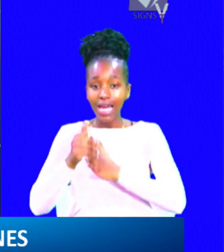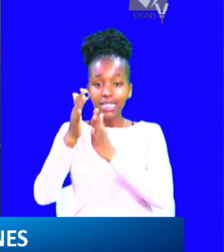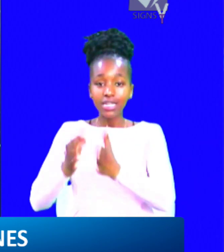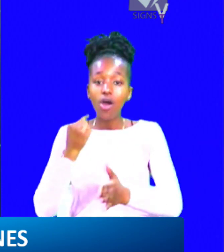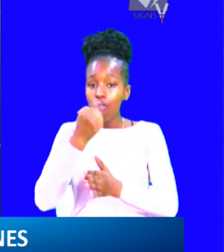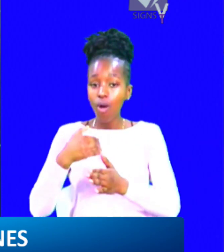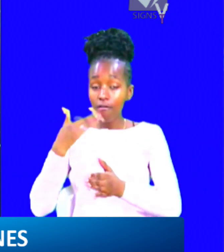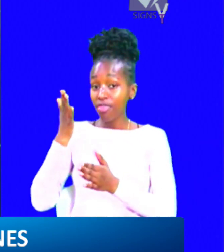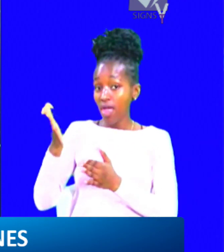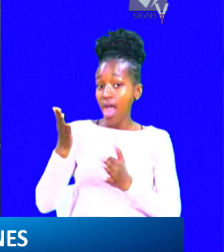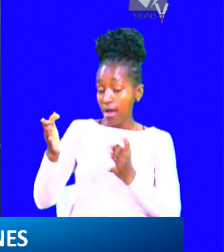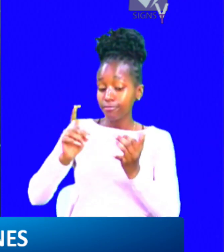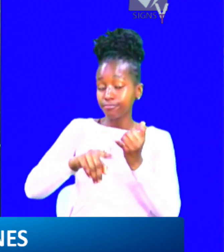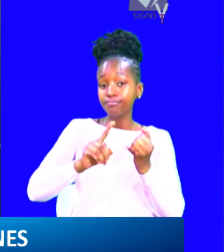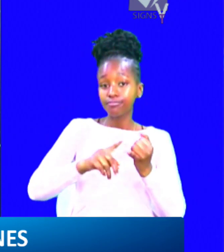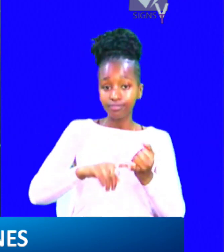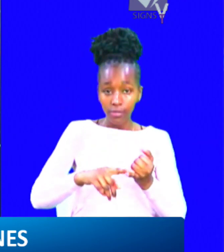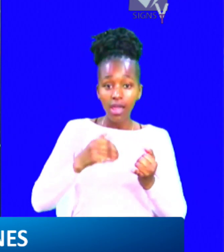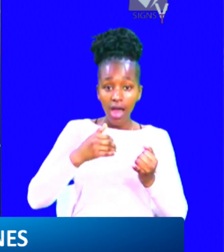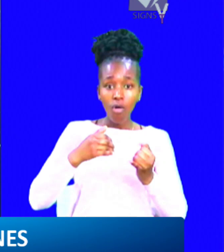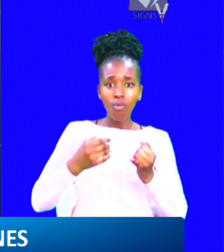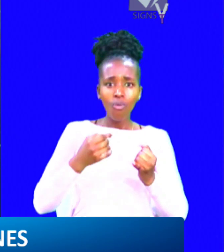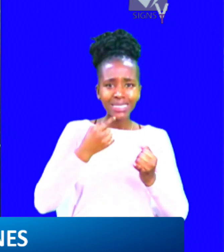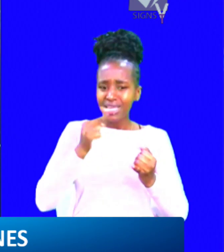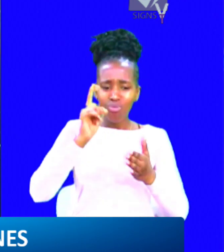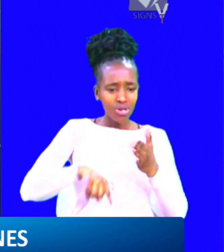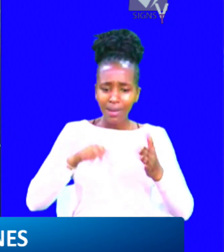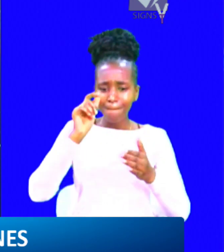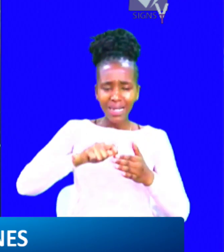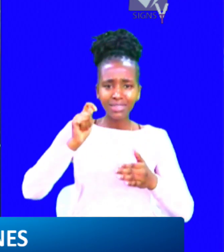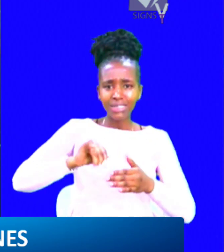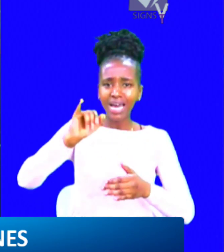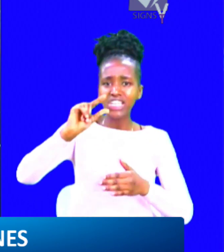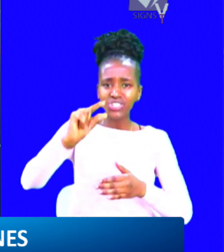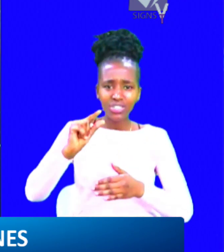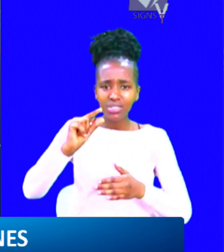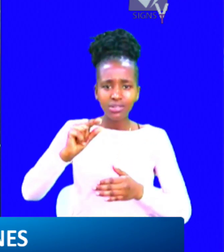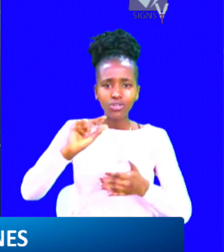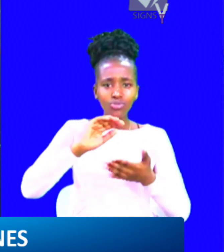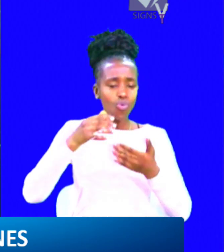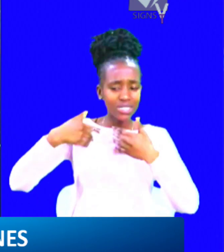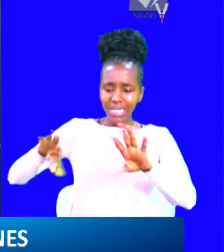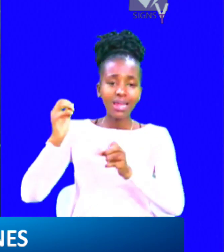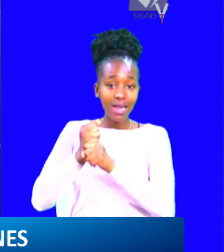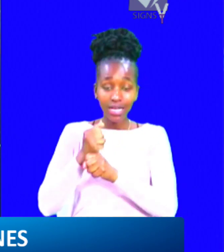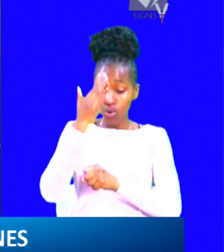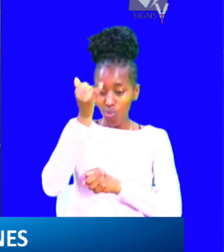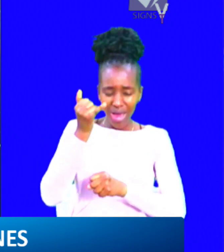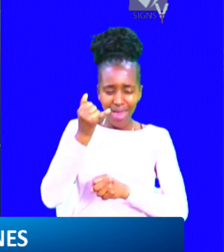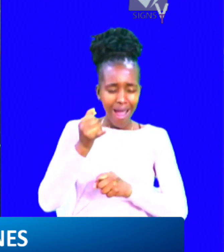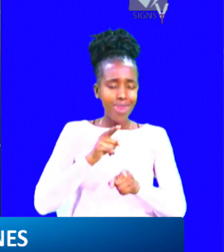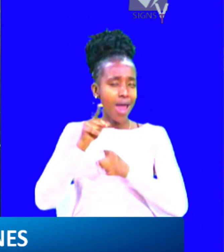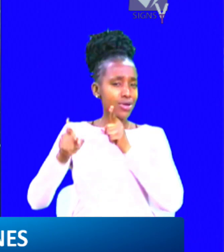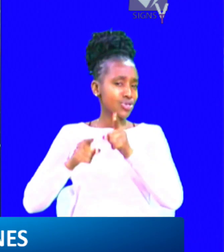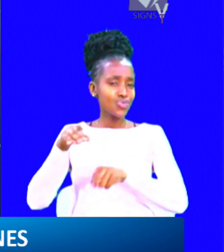principal called for the resignation of the Inspector General of Police following his claims that the opposition had hired bodies as part